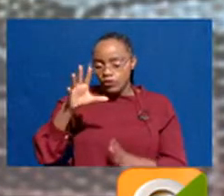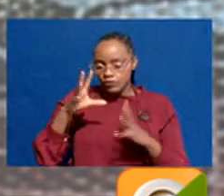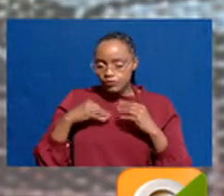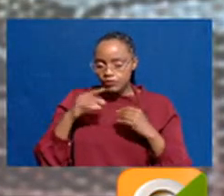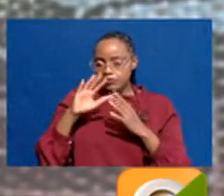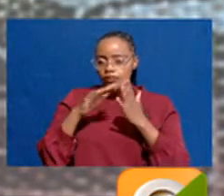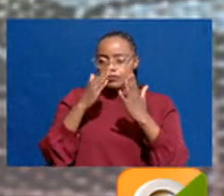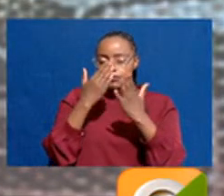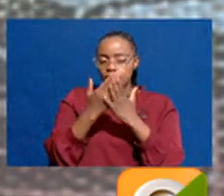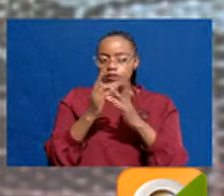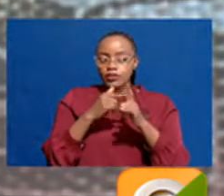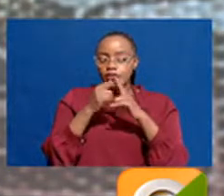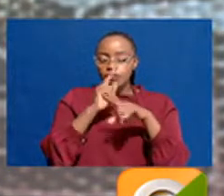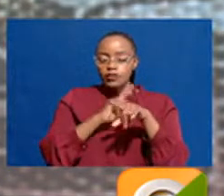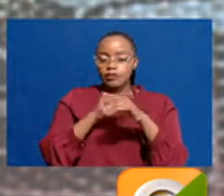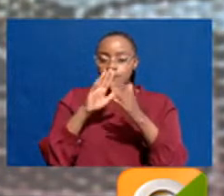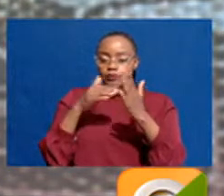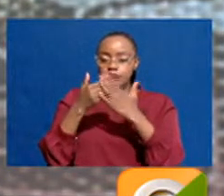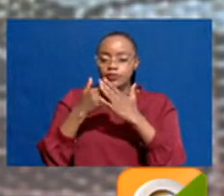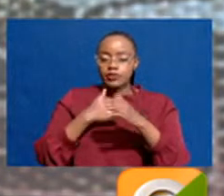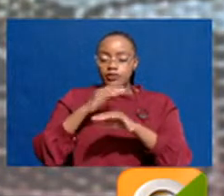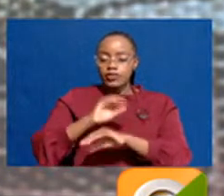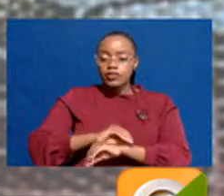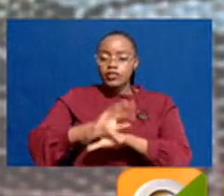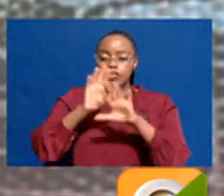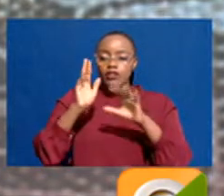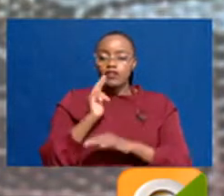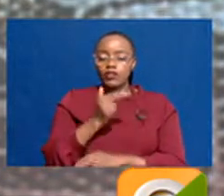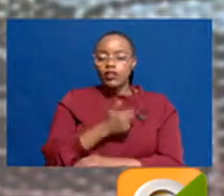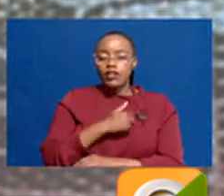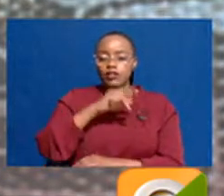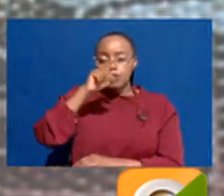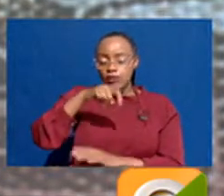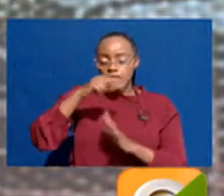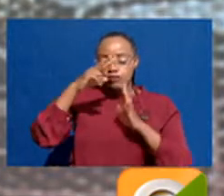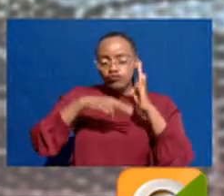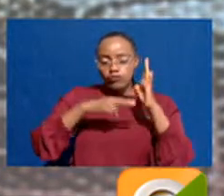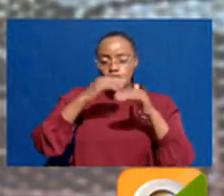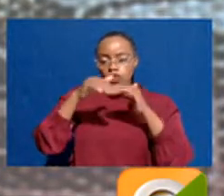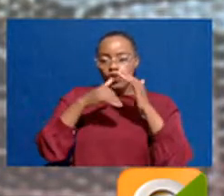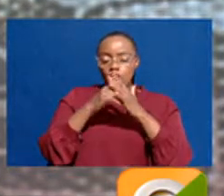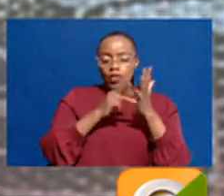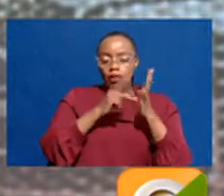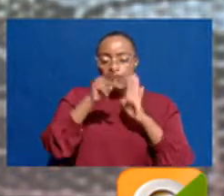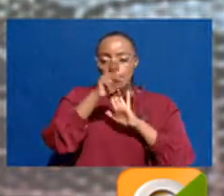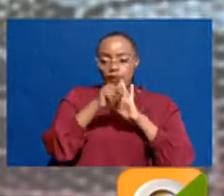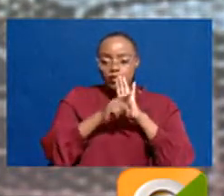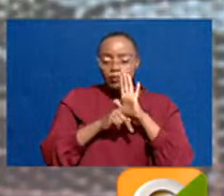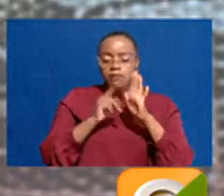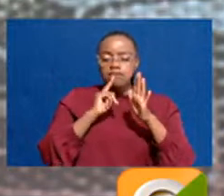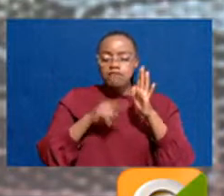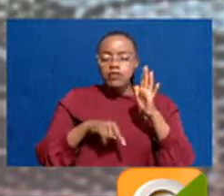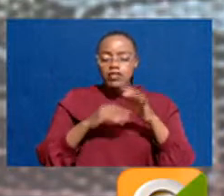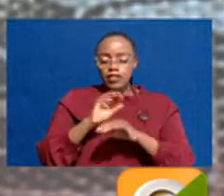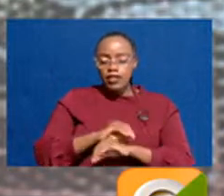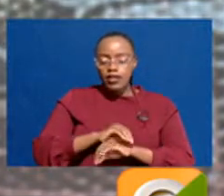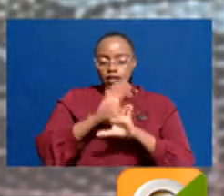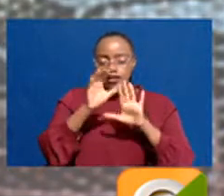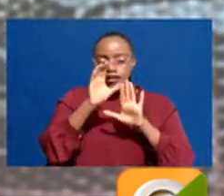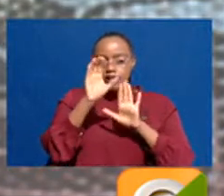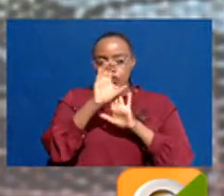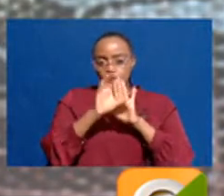receive that proposal, it is very clear for us that we have to go through the pay principles that I said are very clear in the